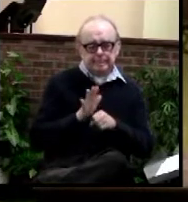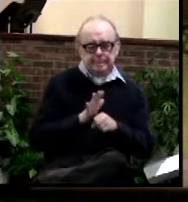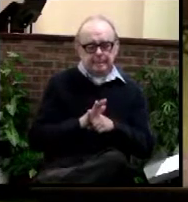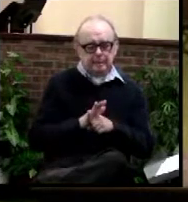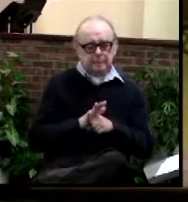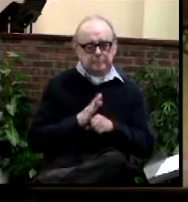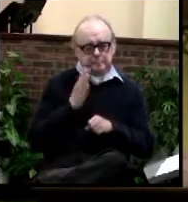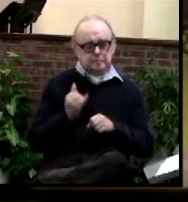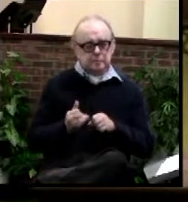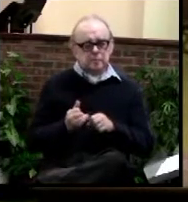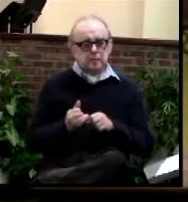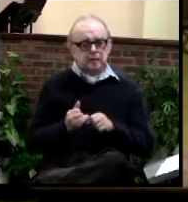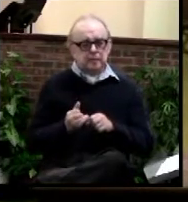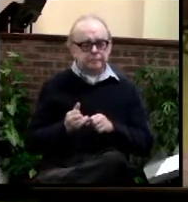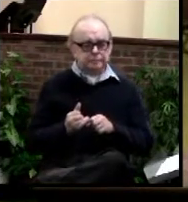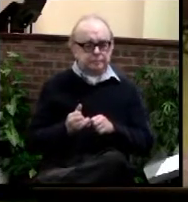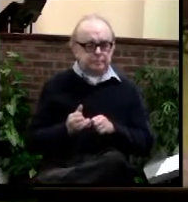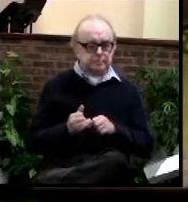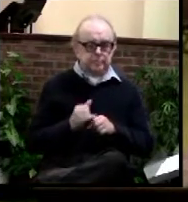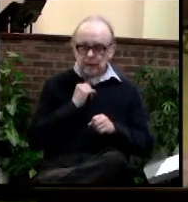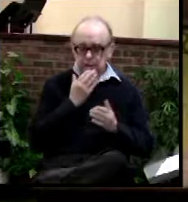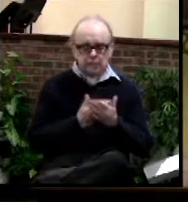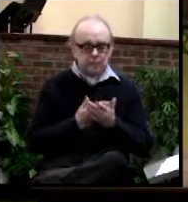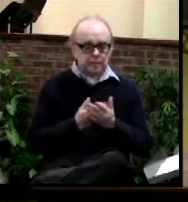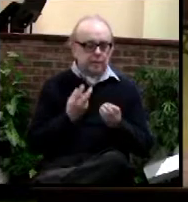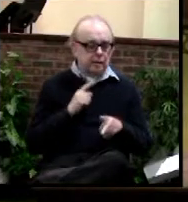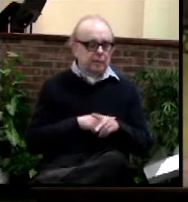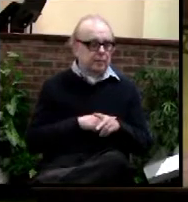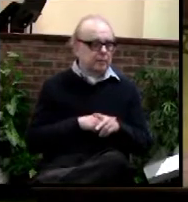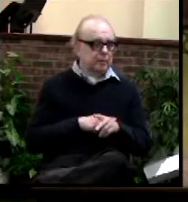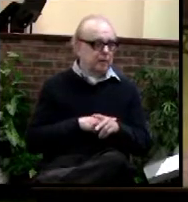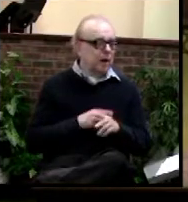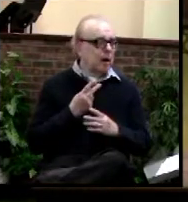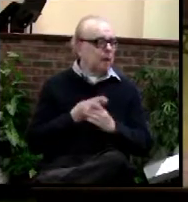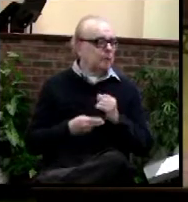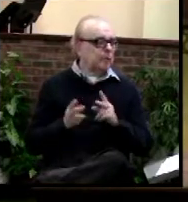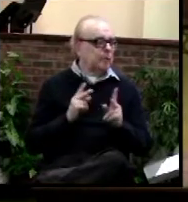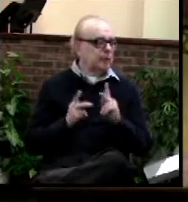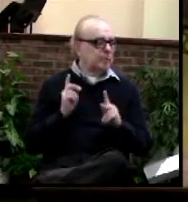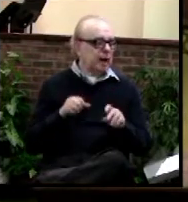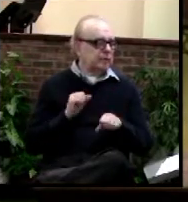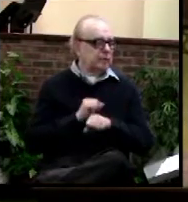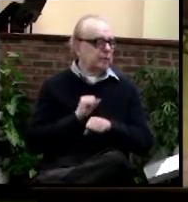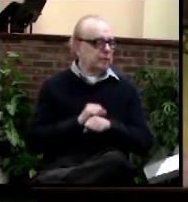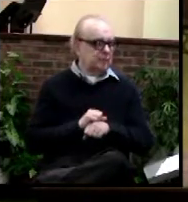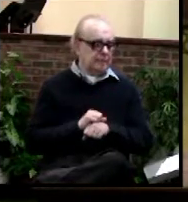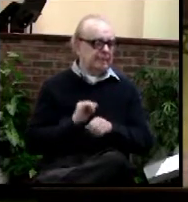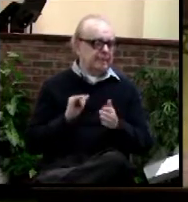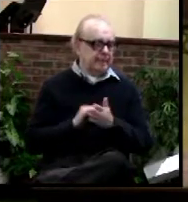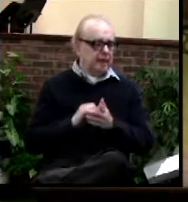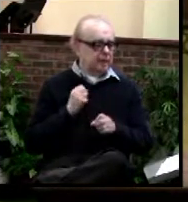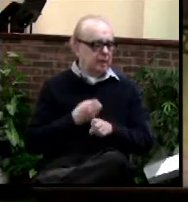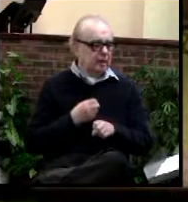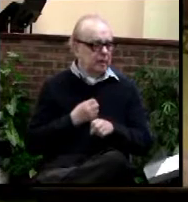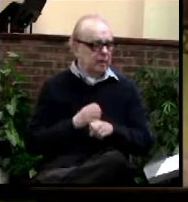because, unfortunately, a lot of times both partners have to work. That's rough. Because how are you going to